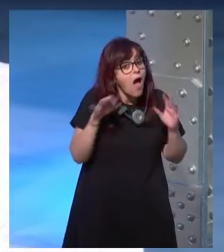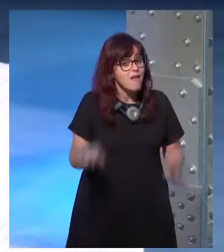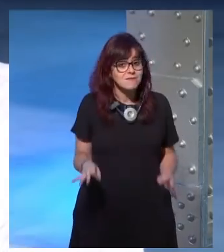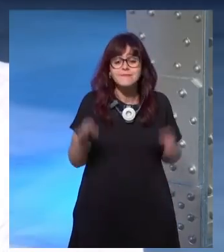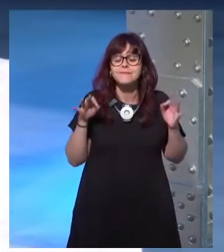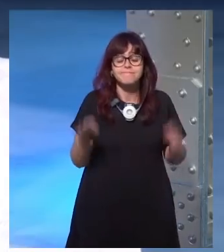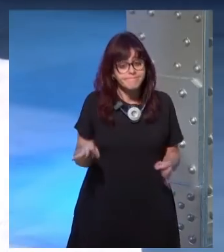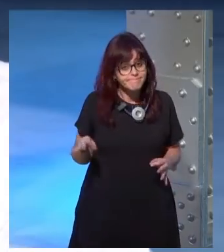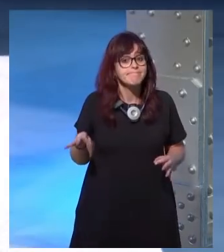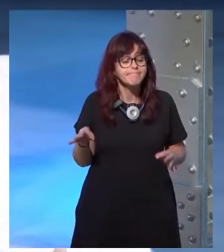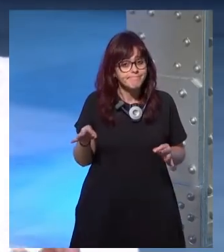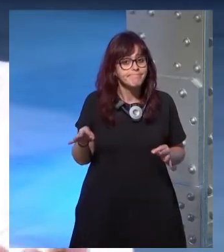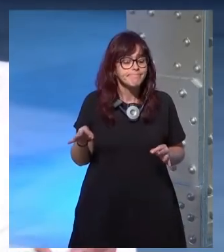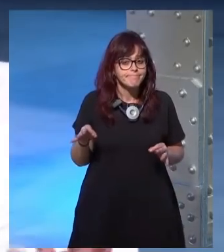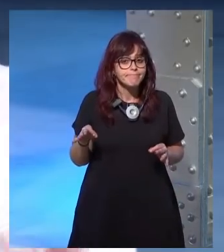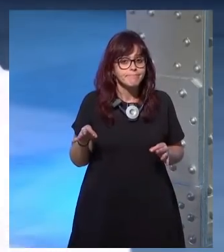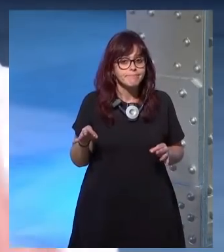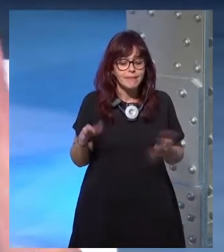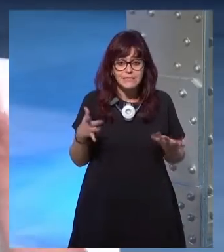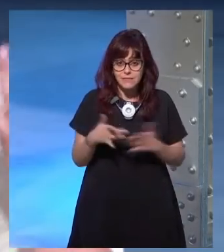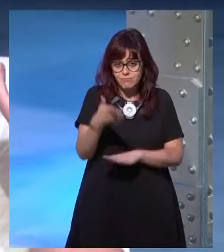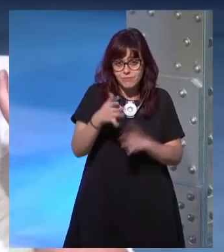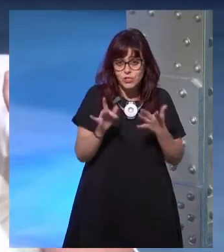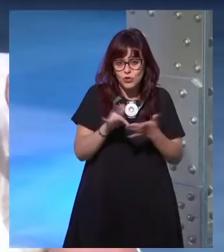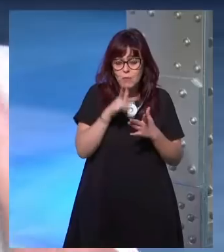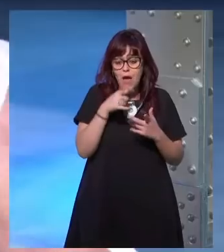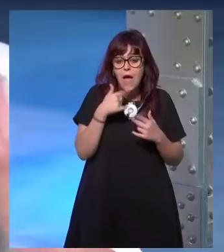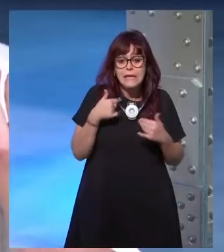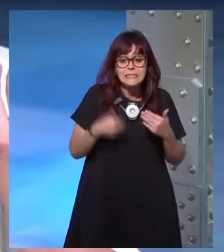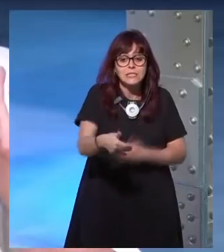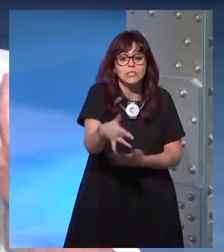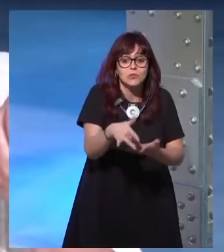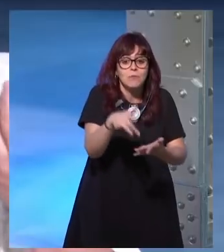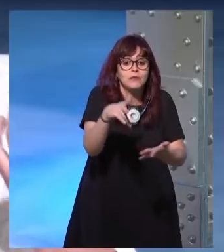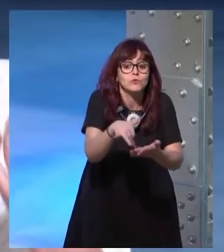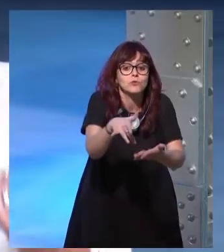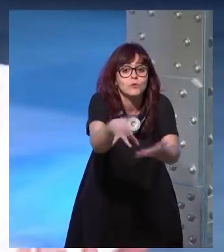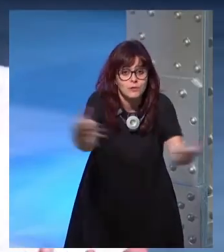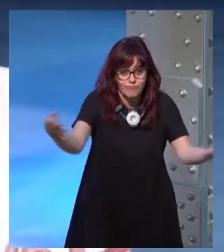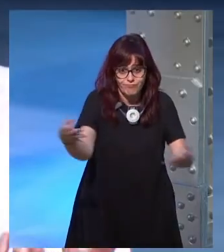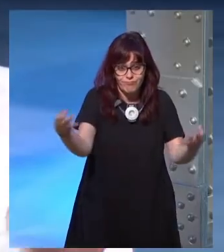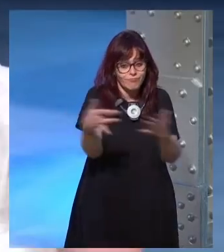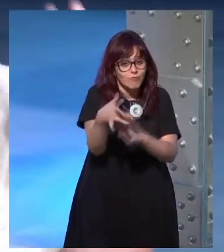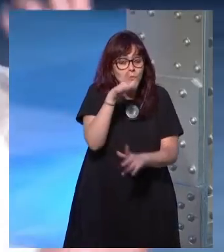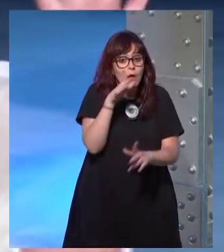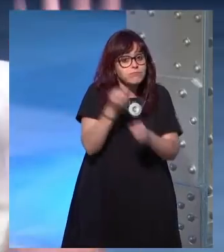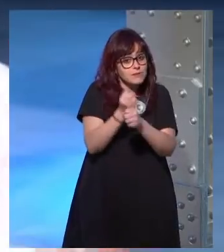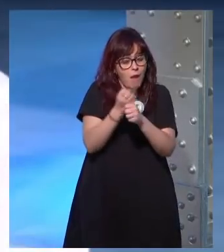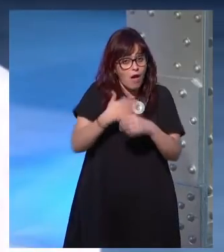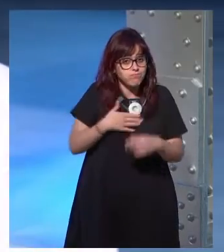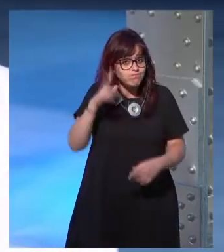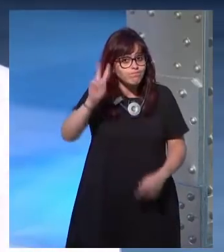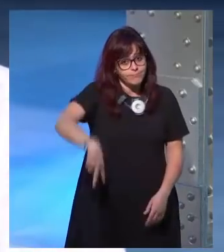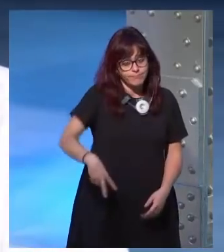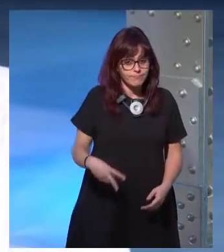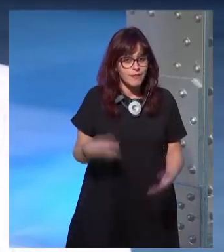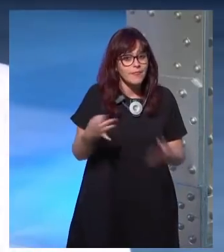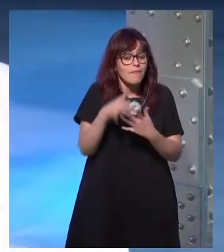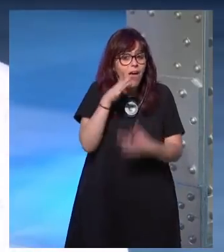that, yeah, that's part of what I expect. That's part of my job, is to deal with idiots because the platforms won't.